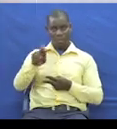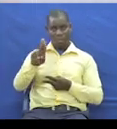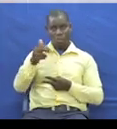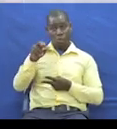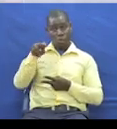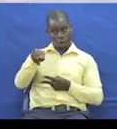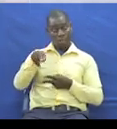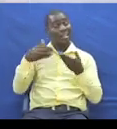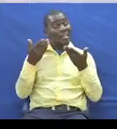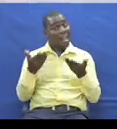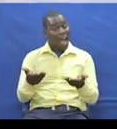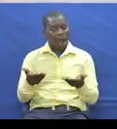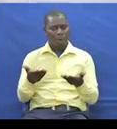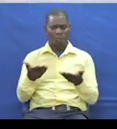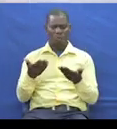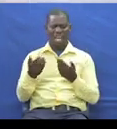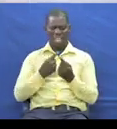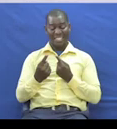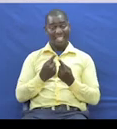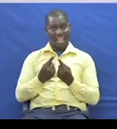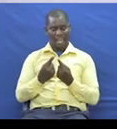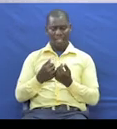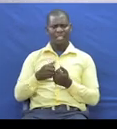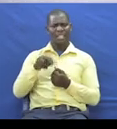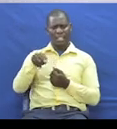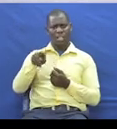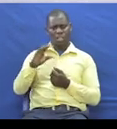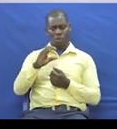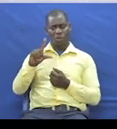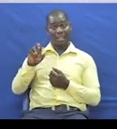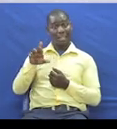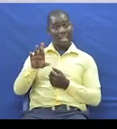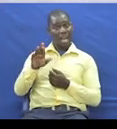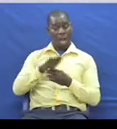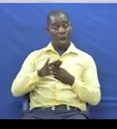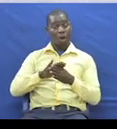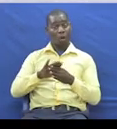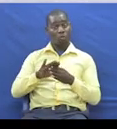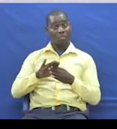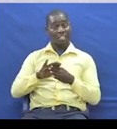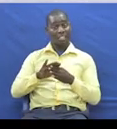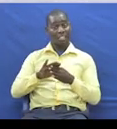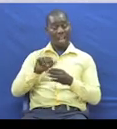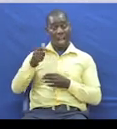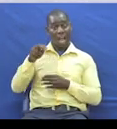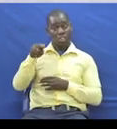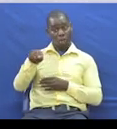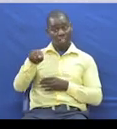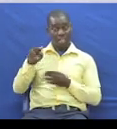So we can now make a summary out that the nucleus of an atom it comprises